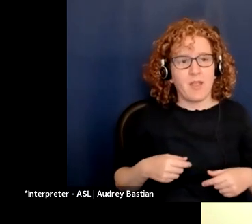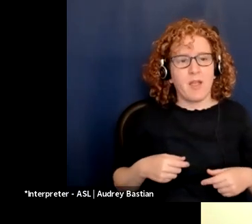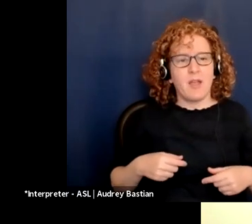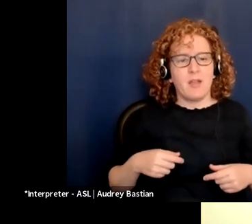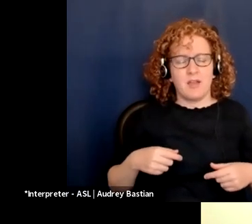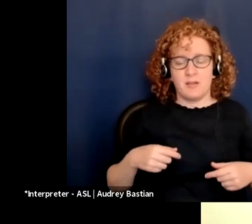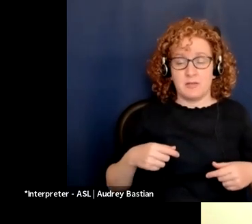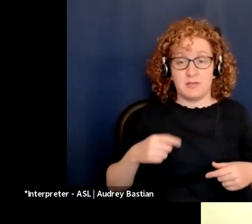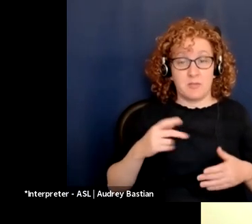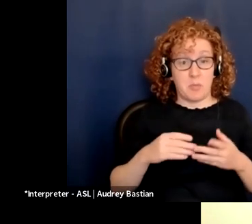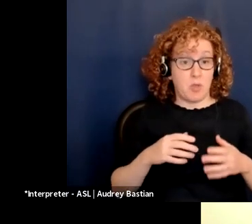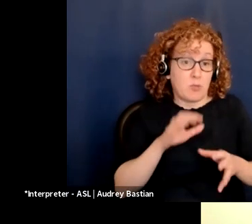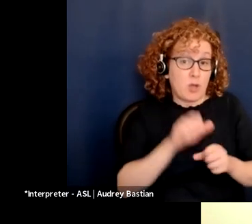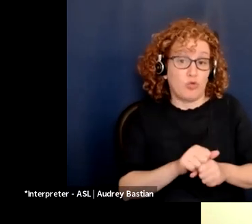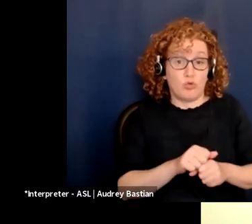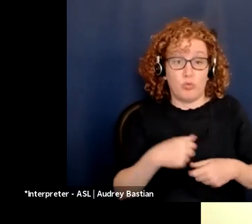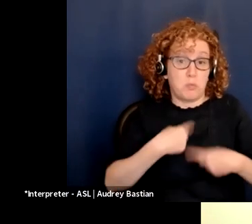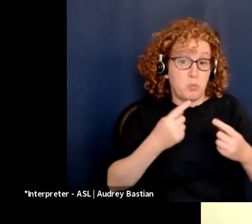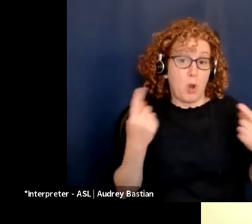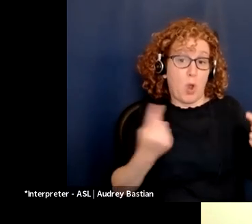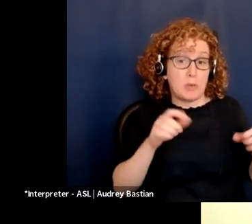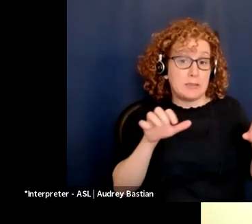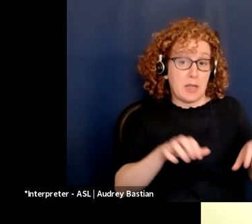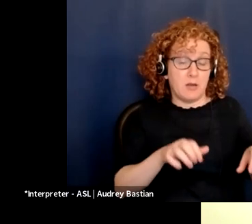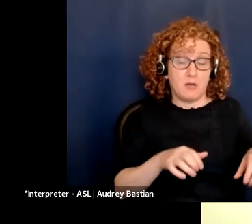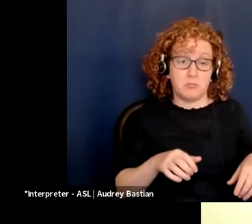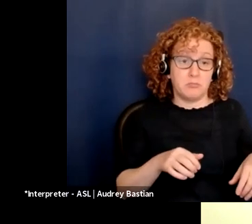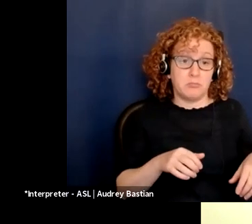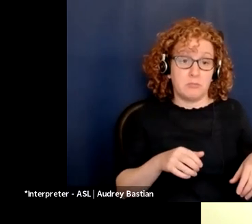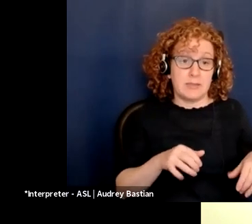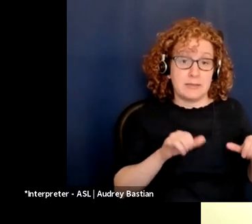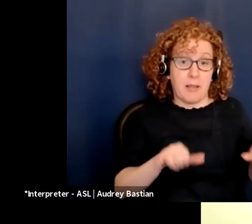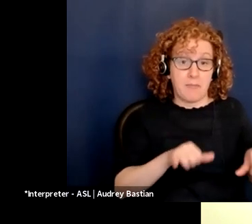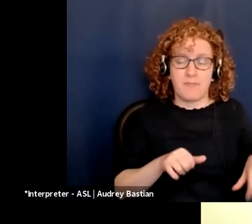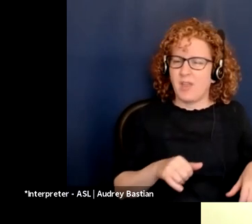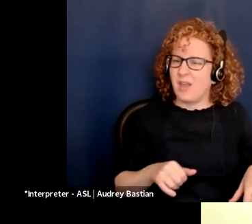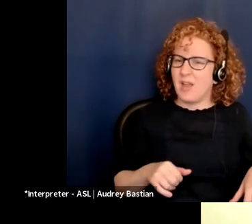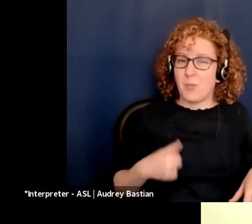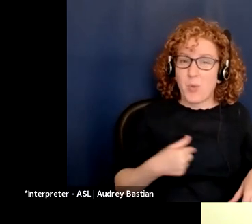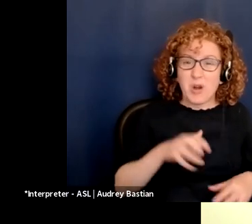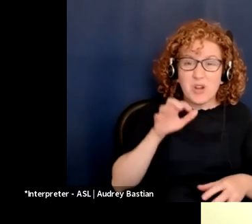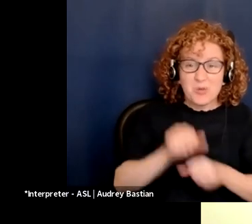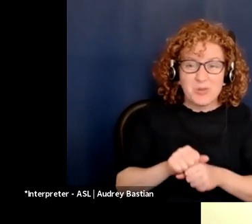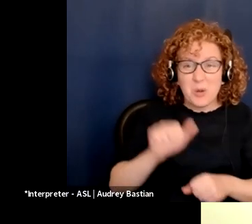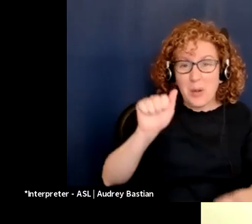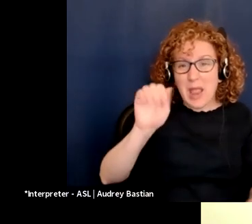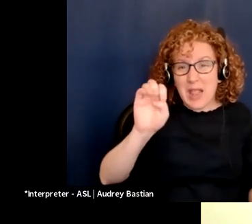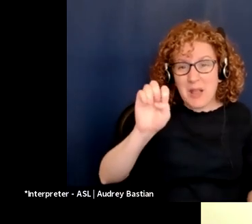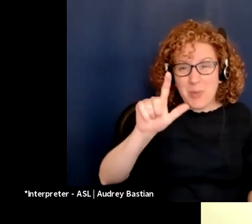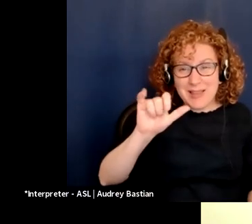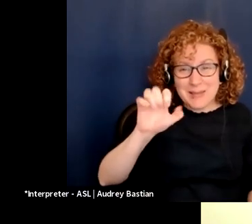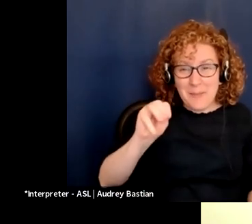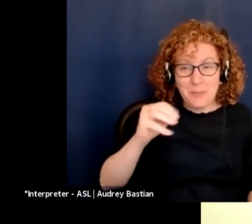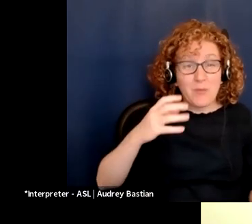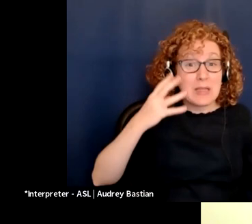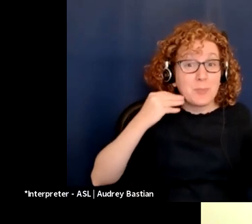always done. And what we're used to is ableism. Like, we have a lot of experience doing